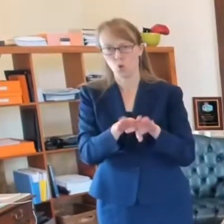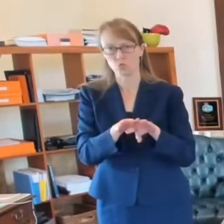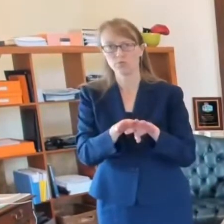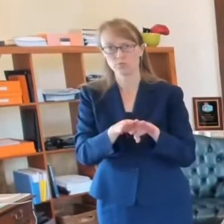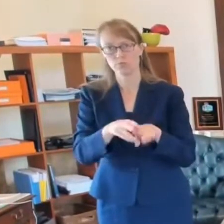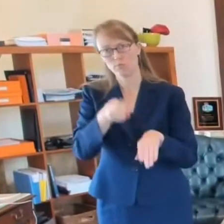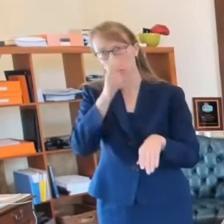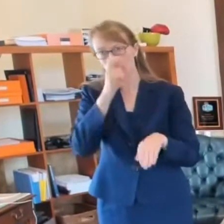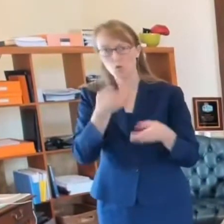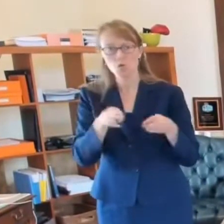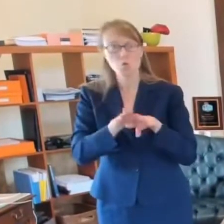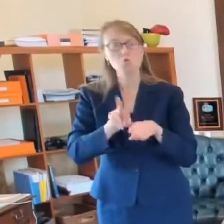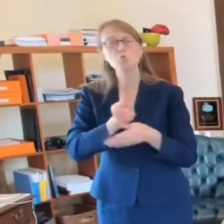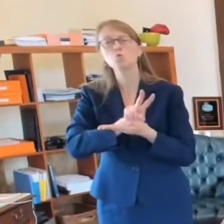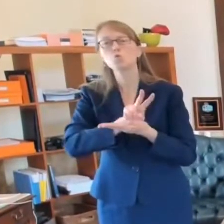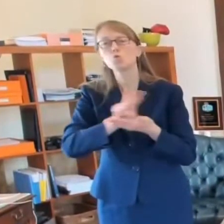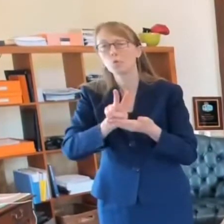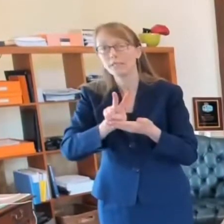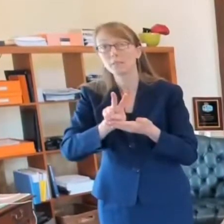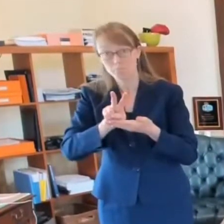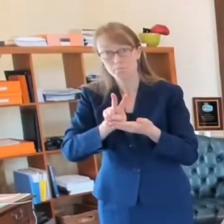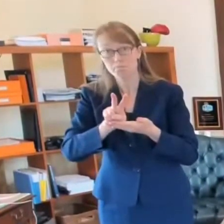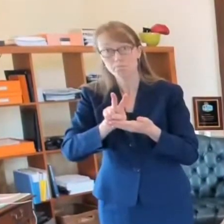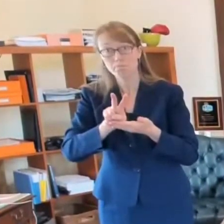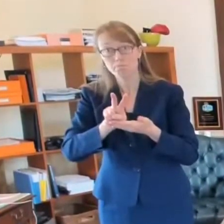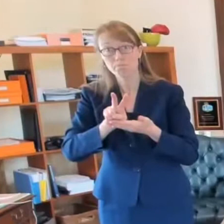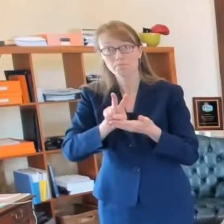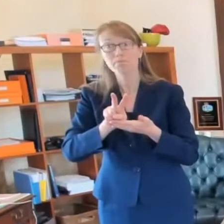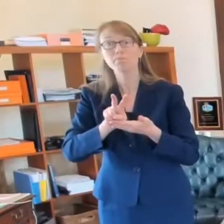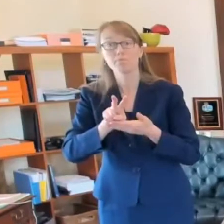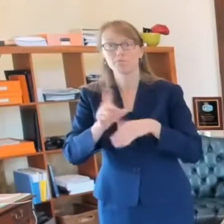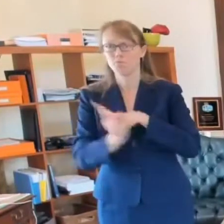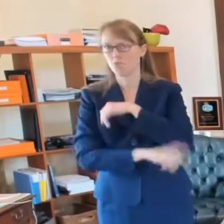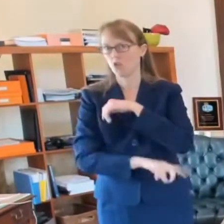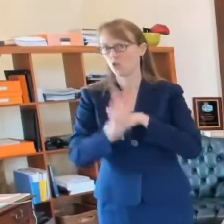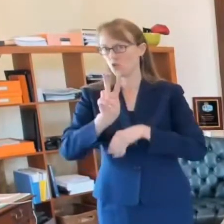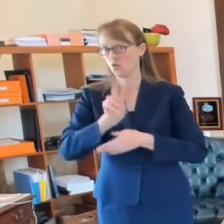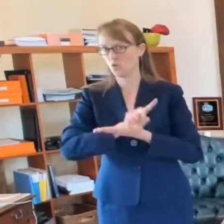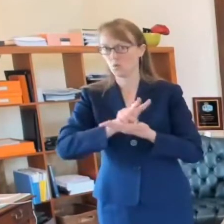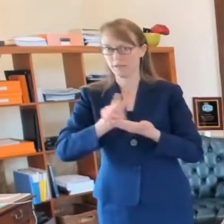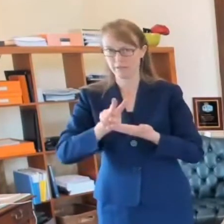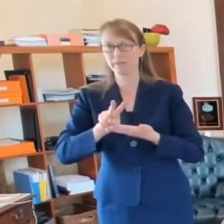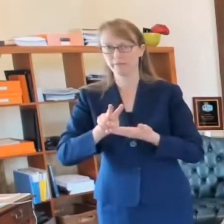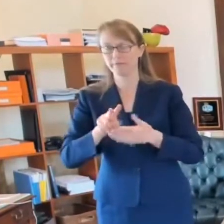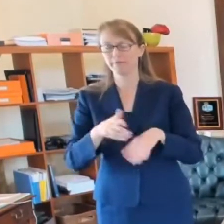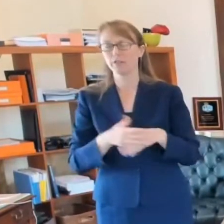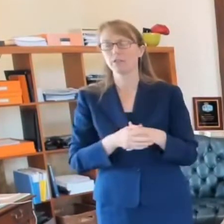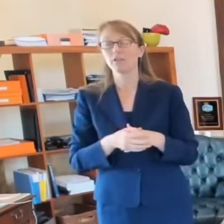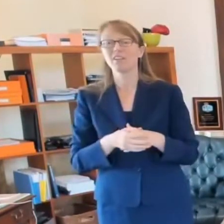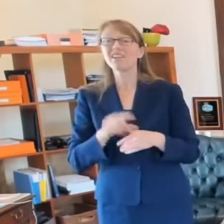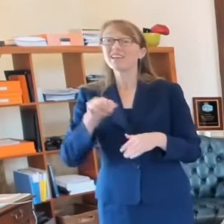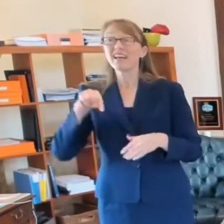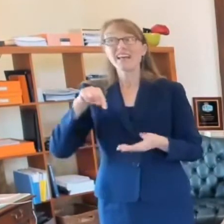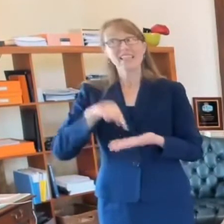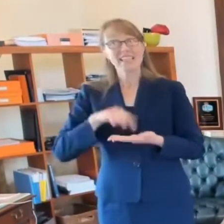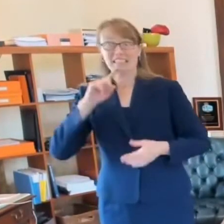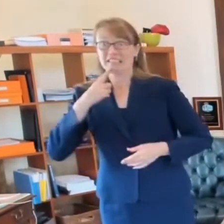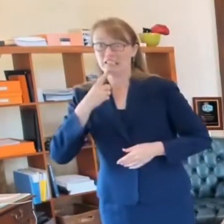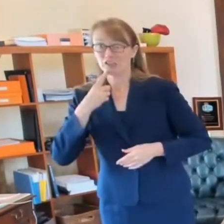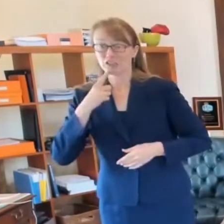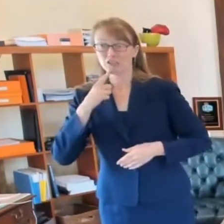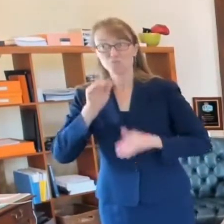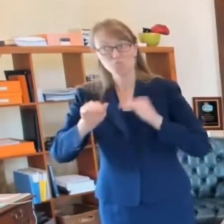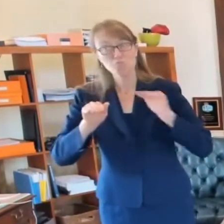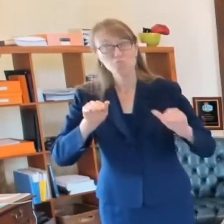step that we never wanted to have to take, but we are seeing increases in cases significantly. We